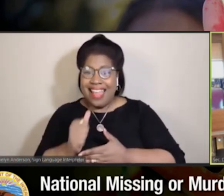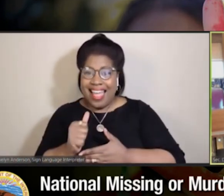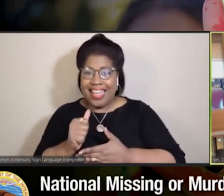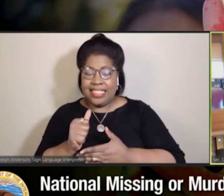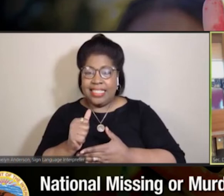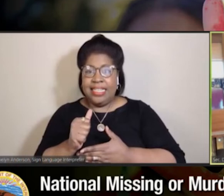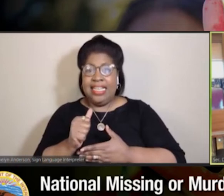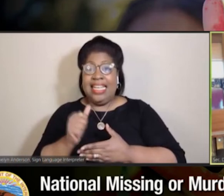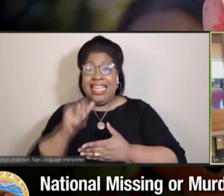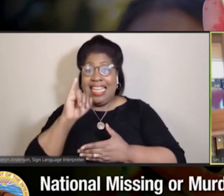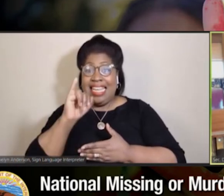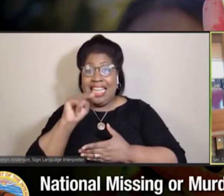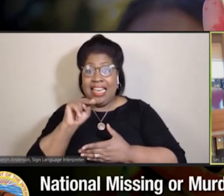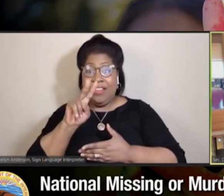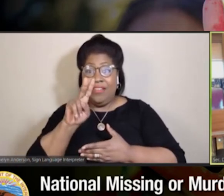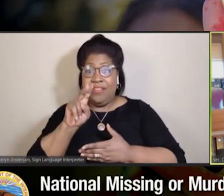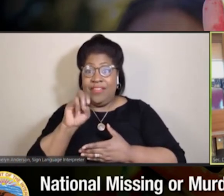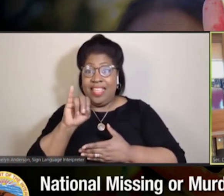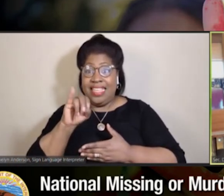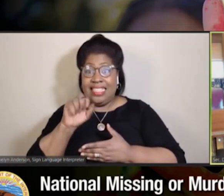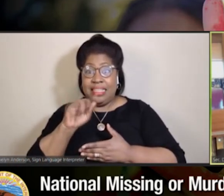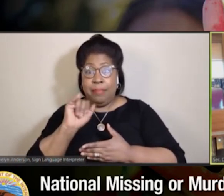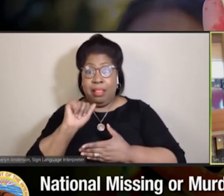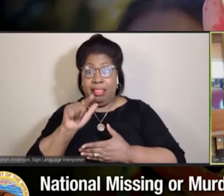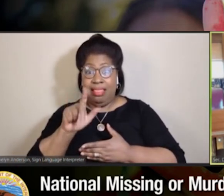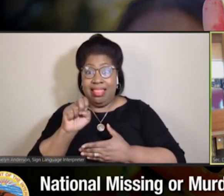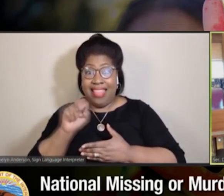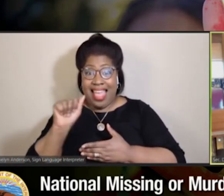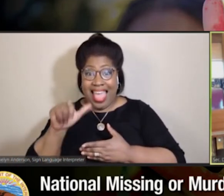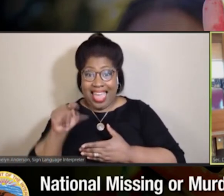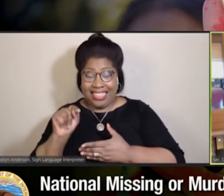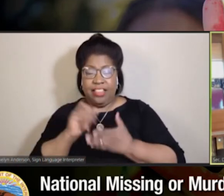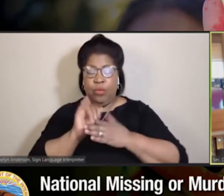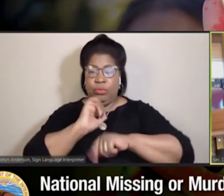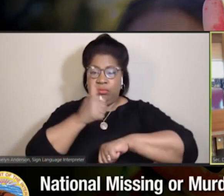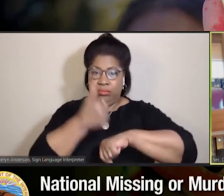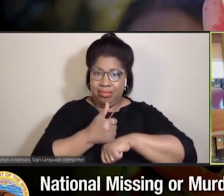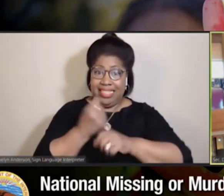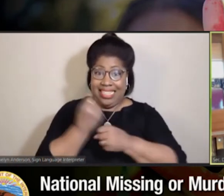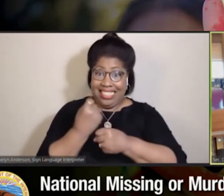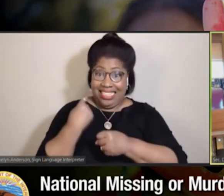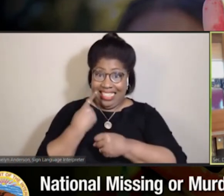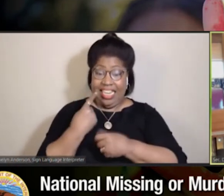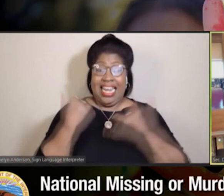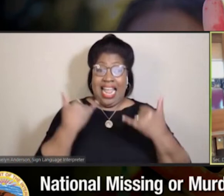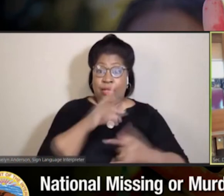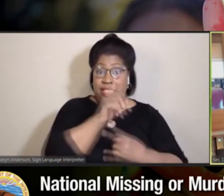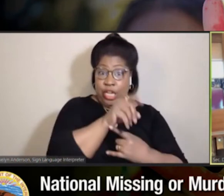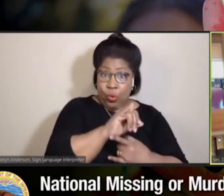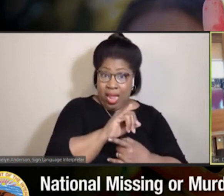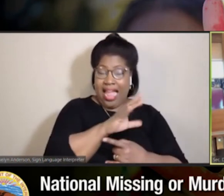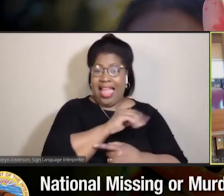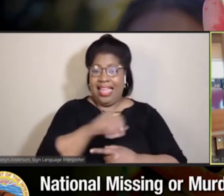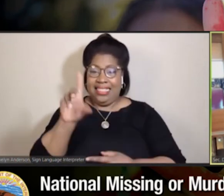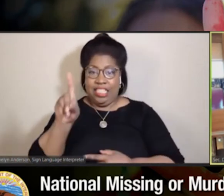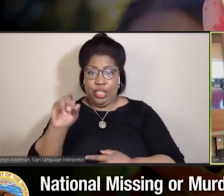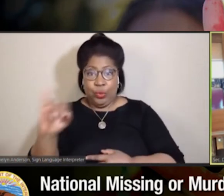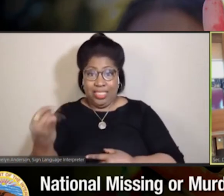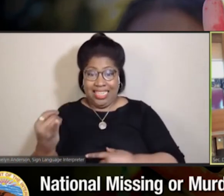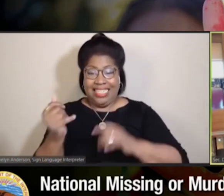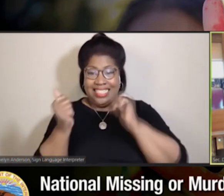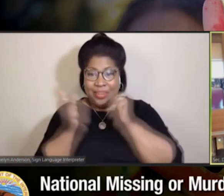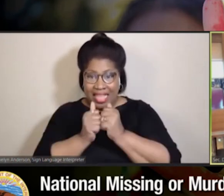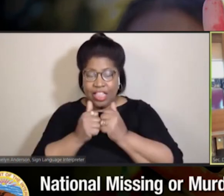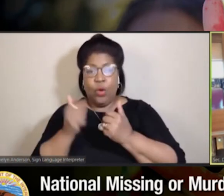which we formed last year. For the first time, the Interior and Justice Department will be guided by an